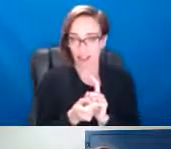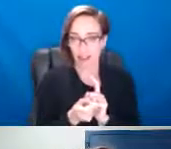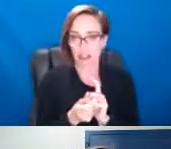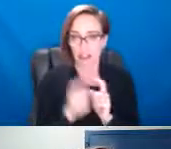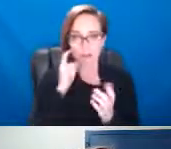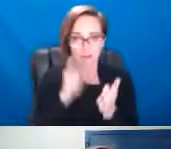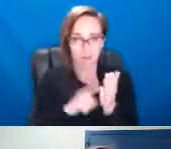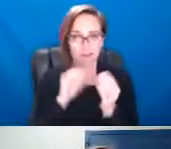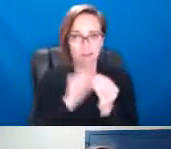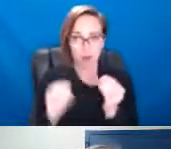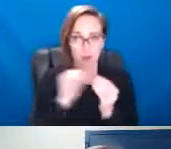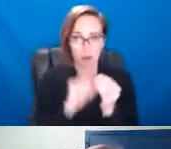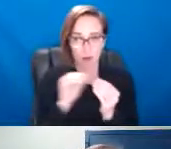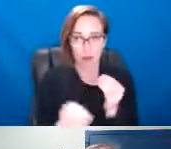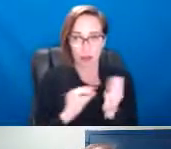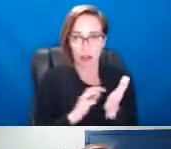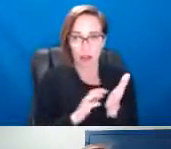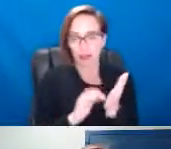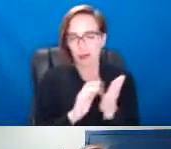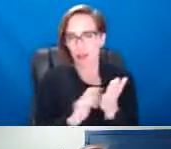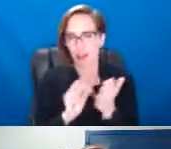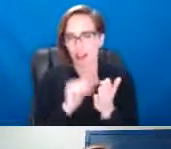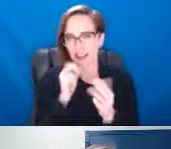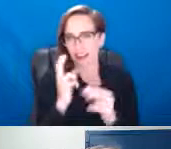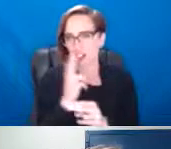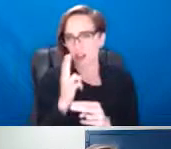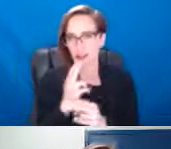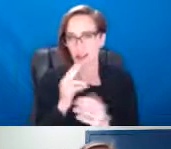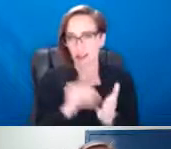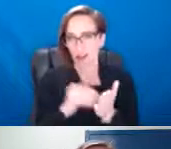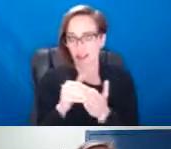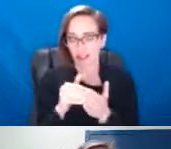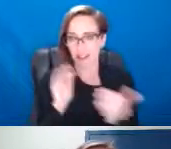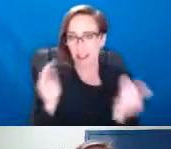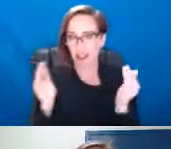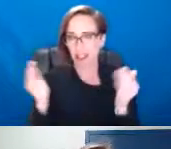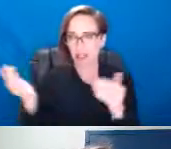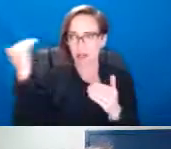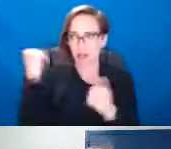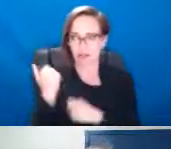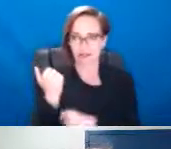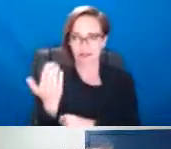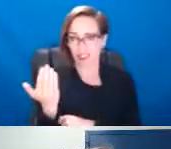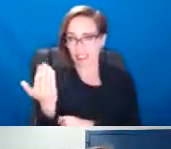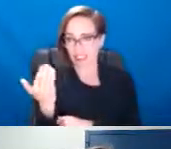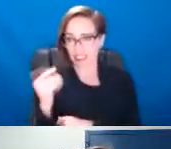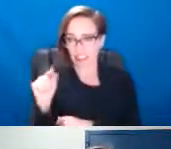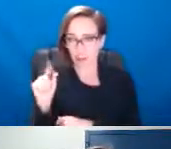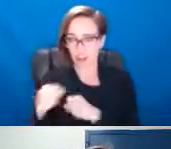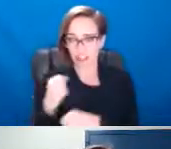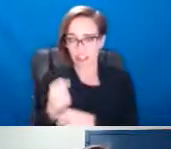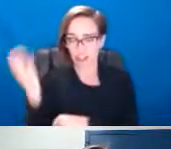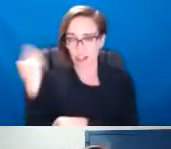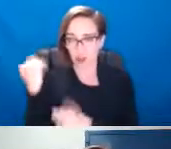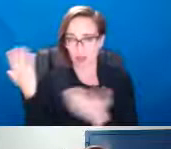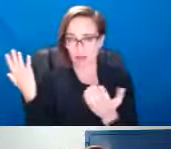that Braille is not being used as much as it was, let's say even 15 years ago.